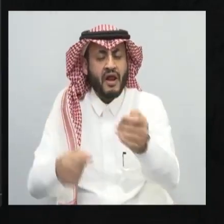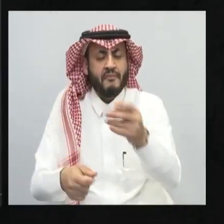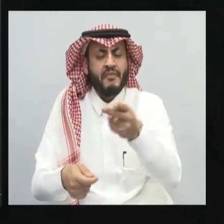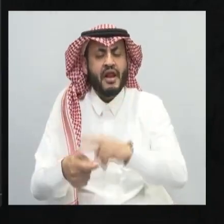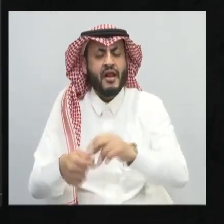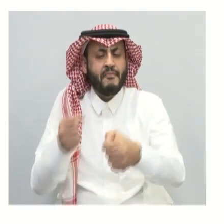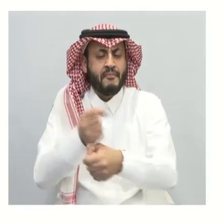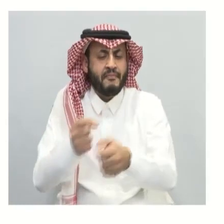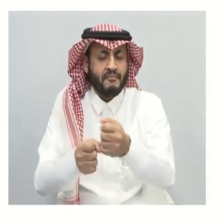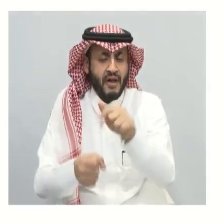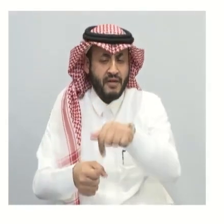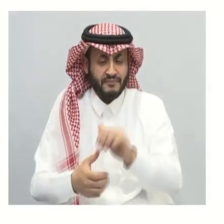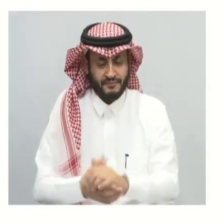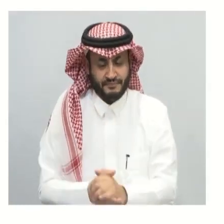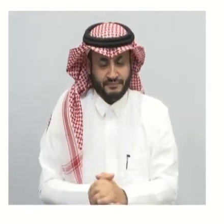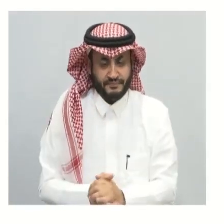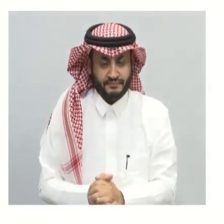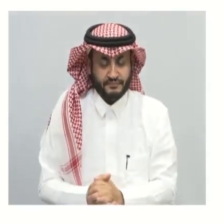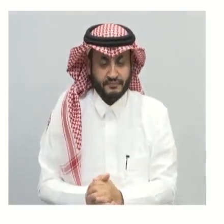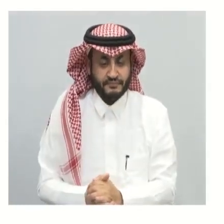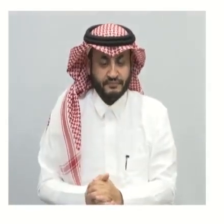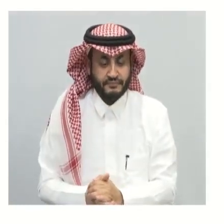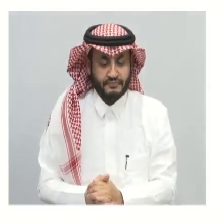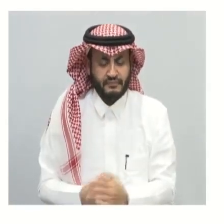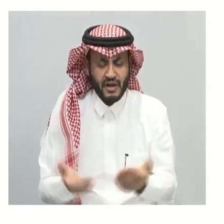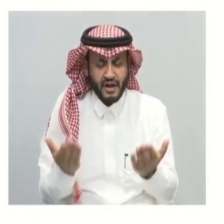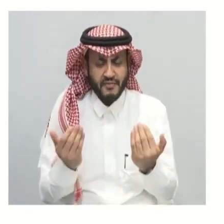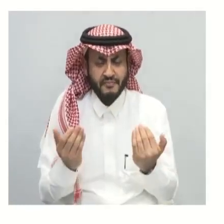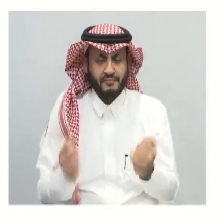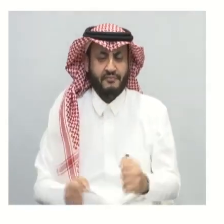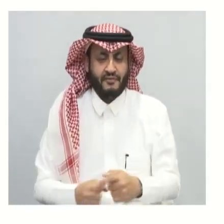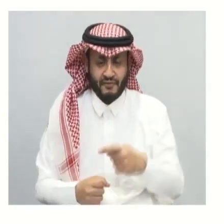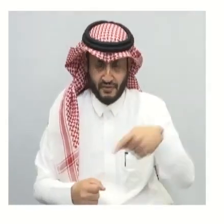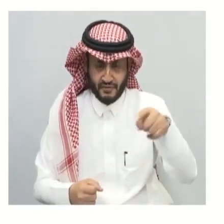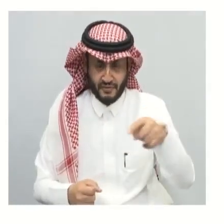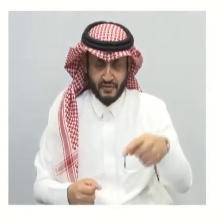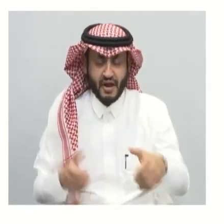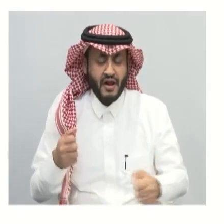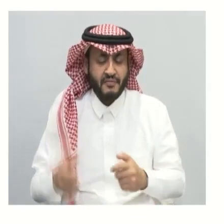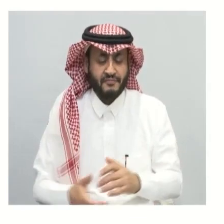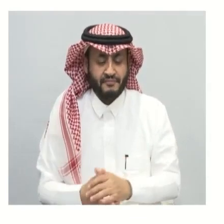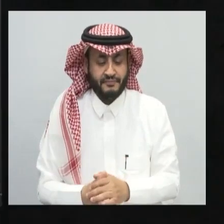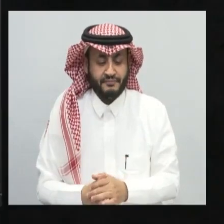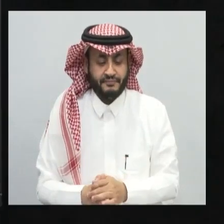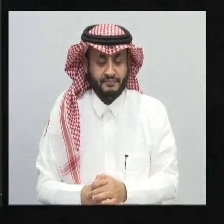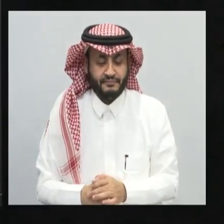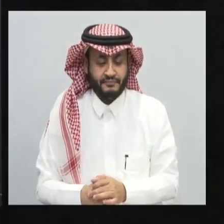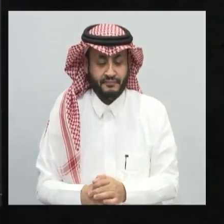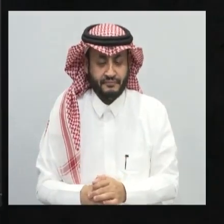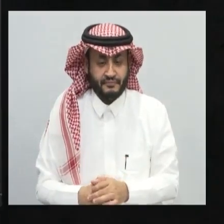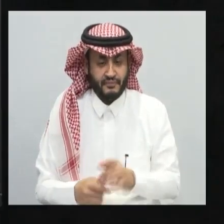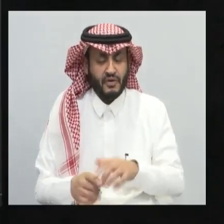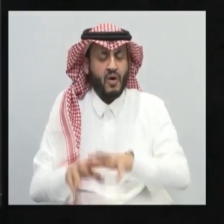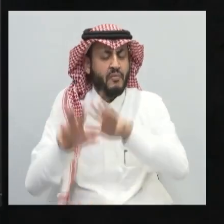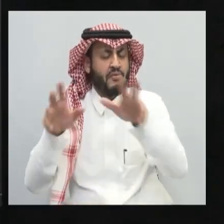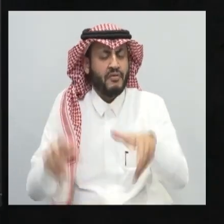to make. Okay, so before we start with the self-reflection, let's ask ourselves, and we will flip through the first unit and